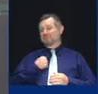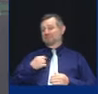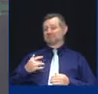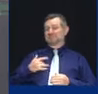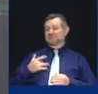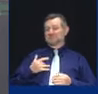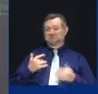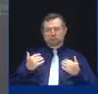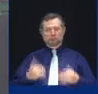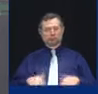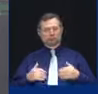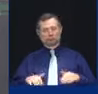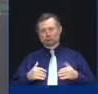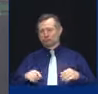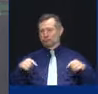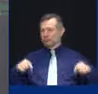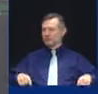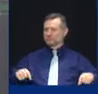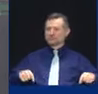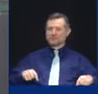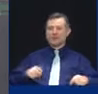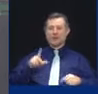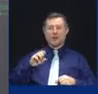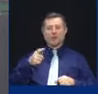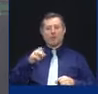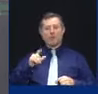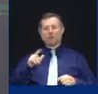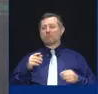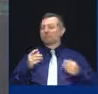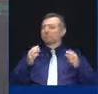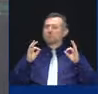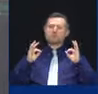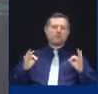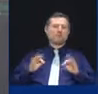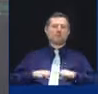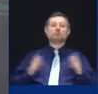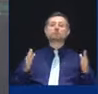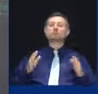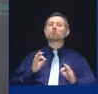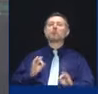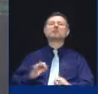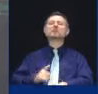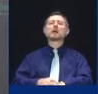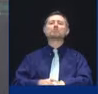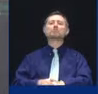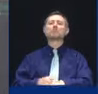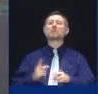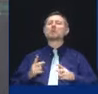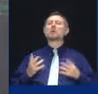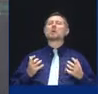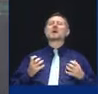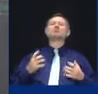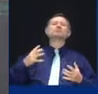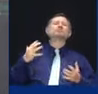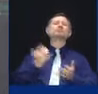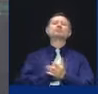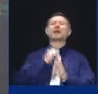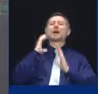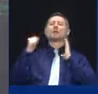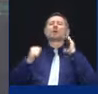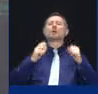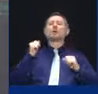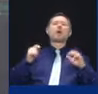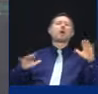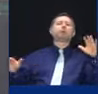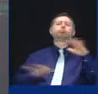a better moment to open all this pent-up demand, all this desire to